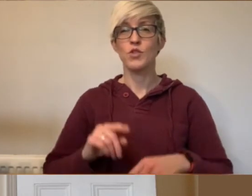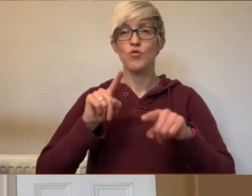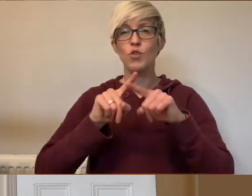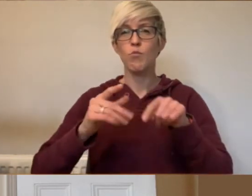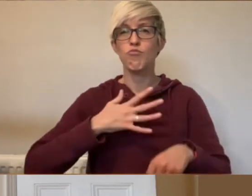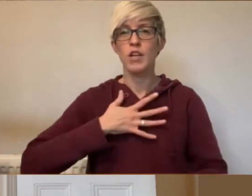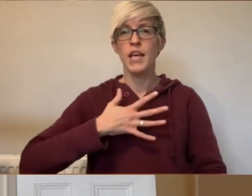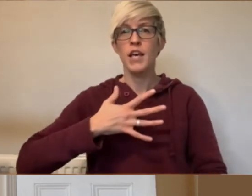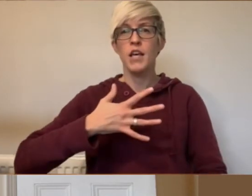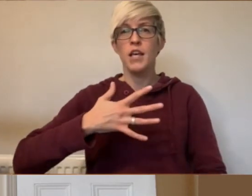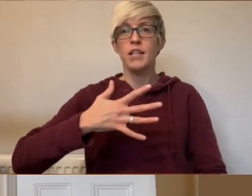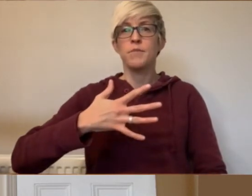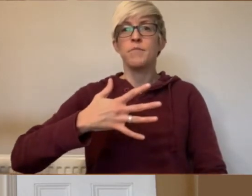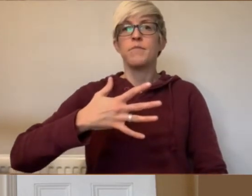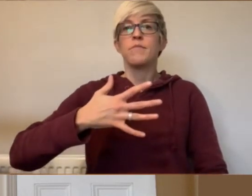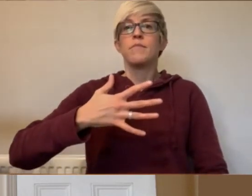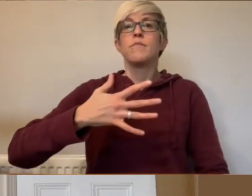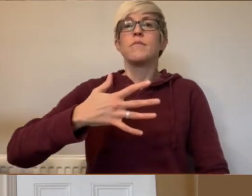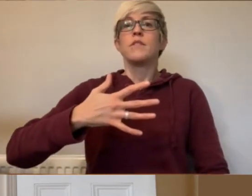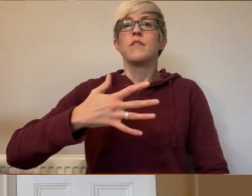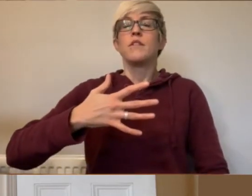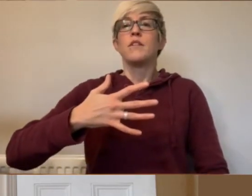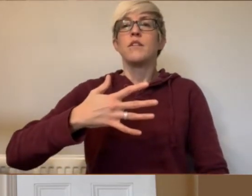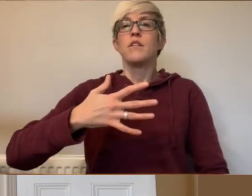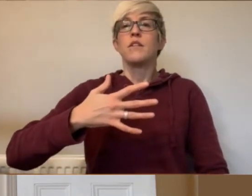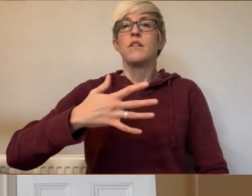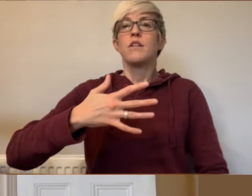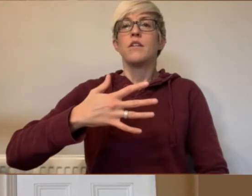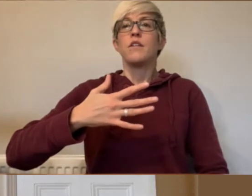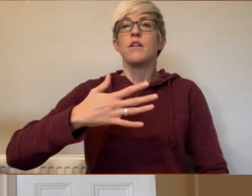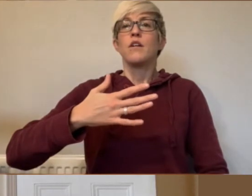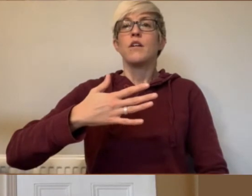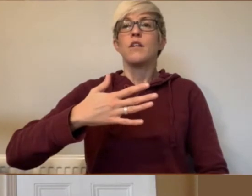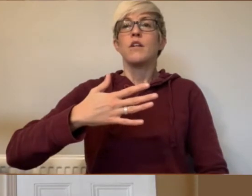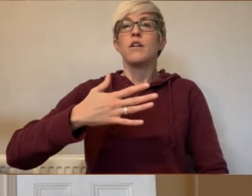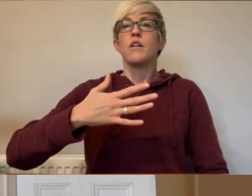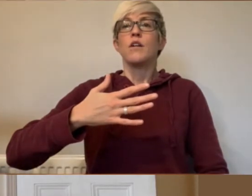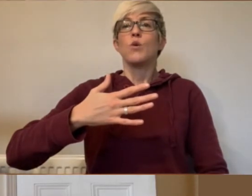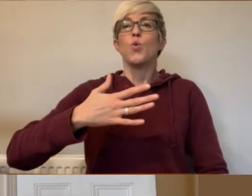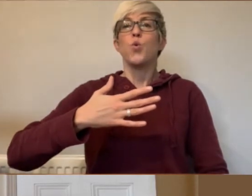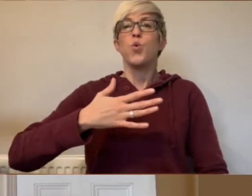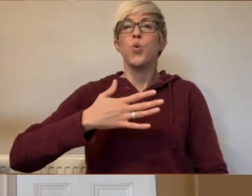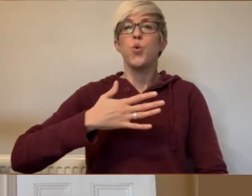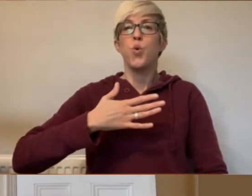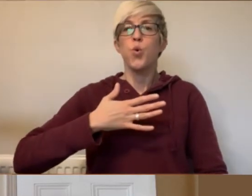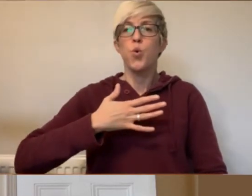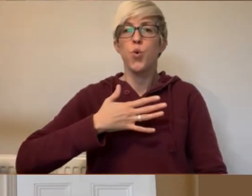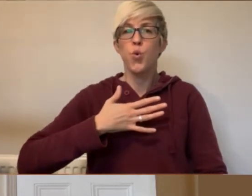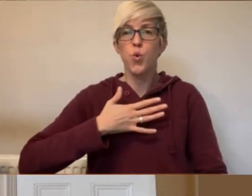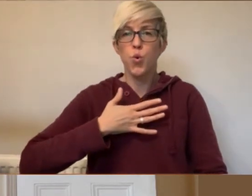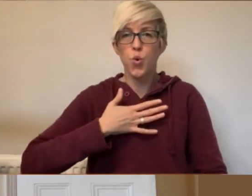your breath. So we breathe in, lower the belly, lift the gaze. And